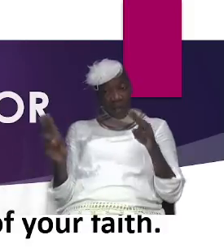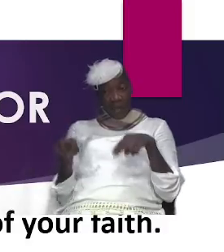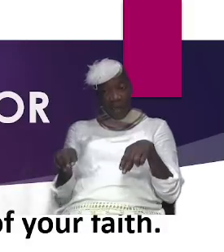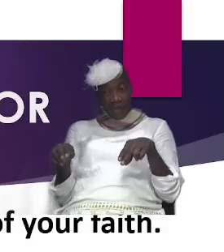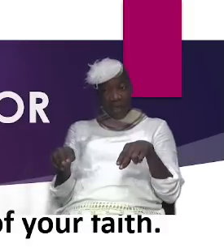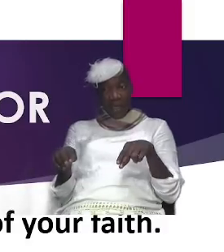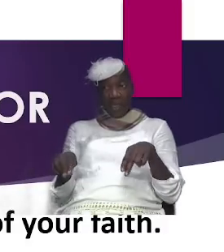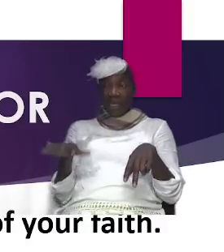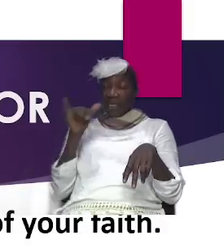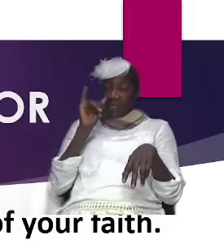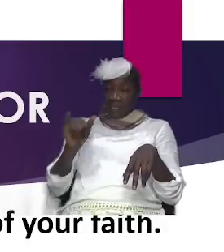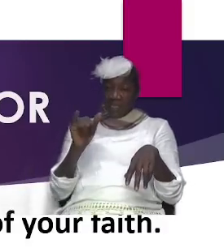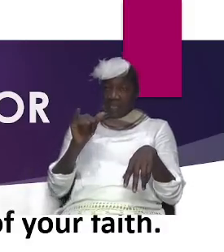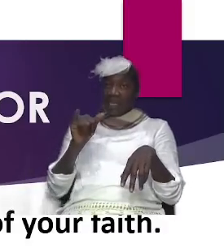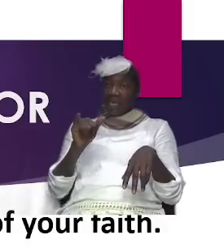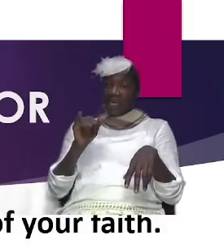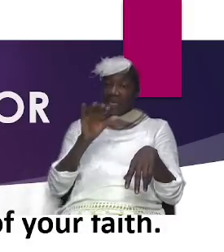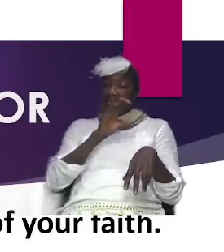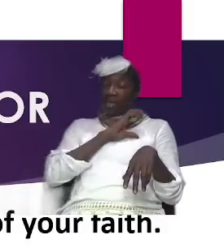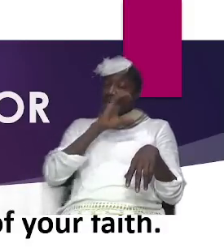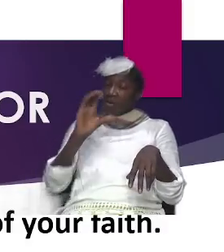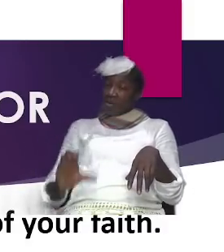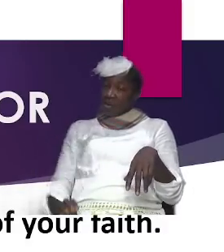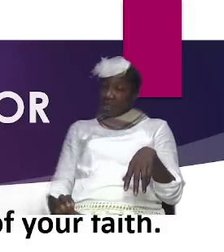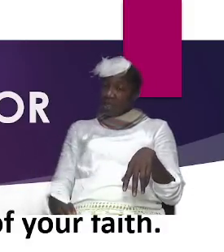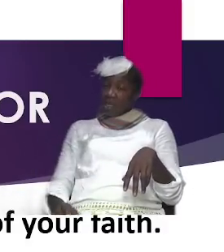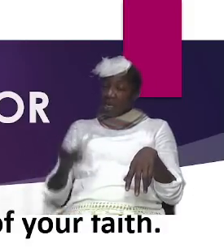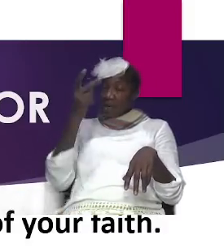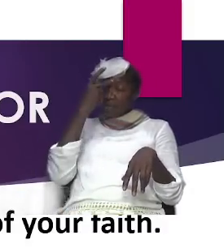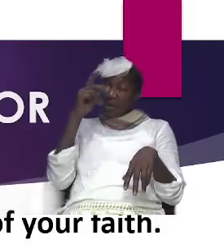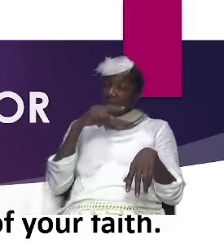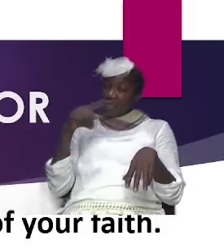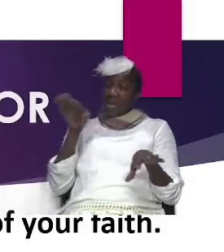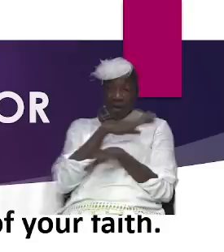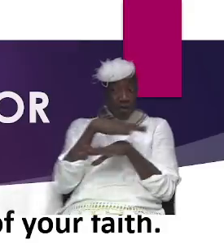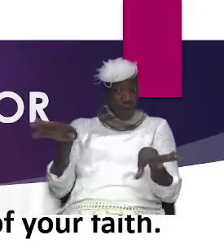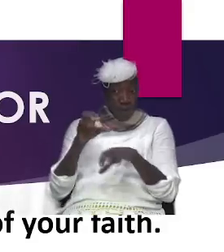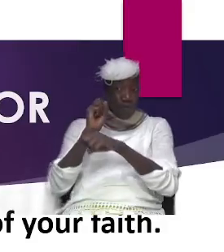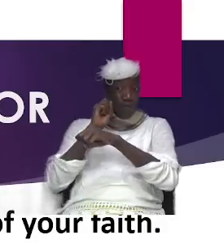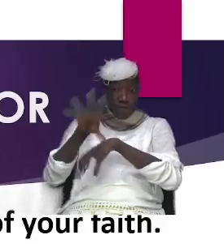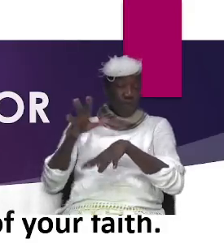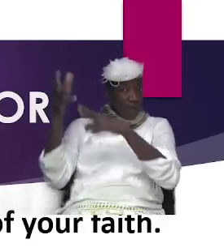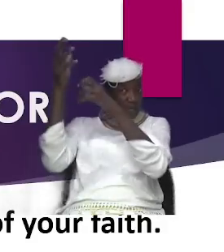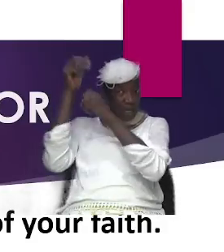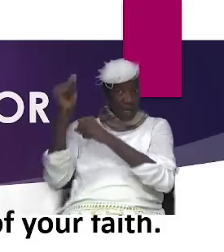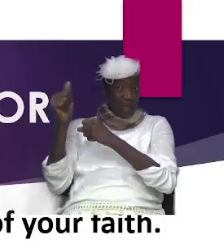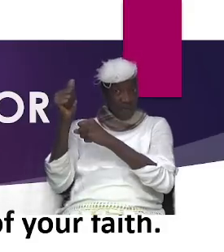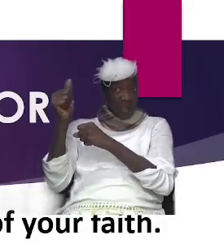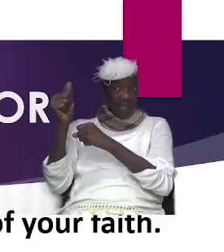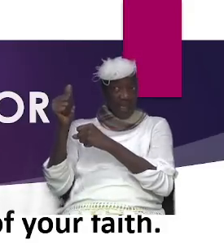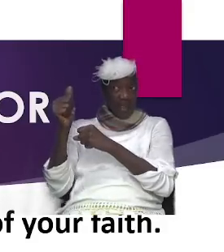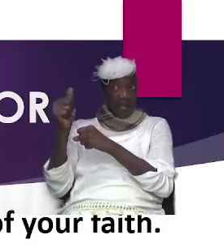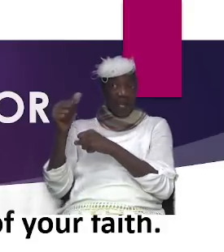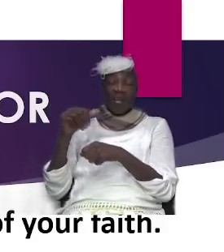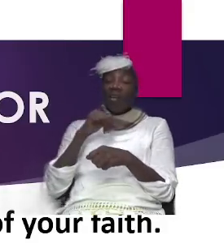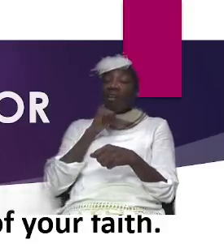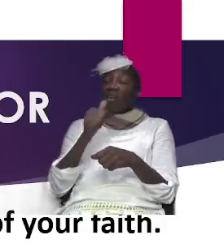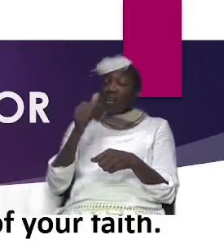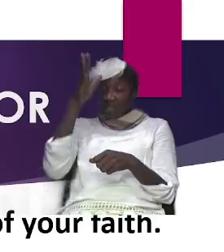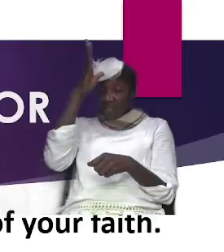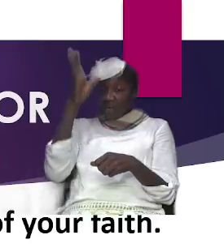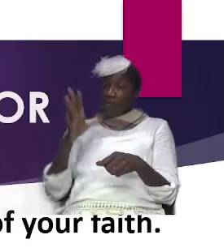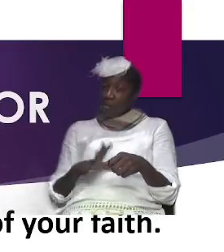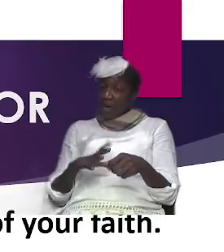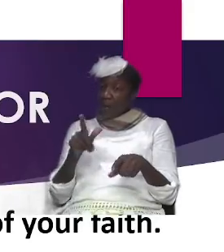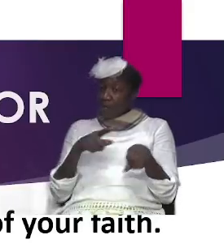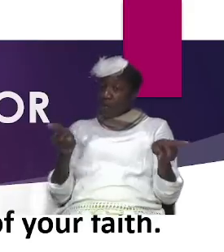still a Christian in that environment, Paul was saying, don't cast away your confidence. And that confidence is not in man, it is in the Lord. And he